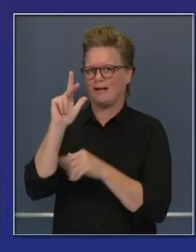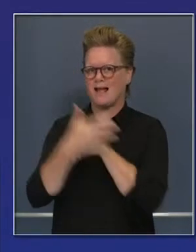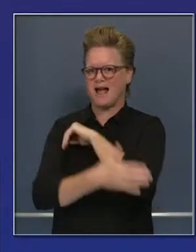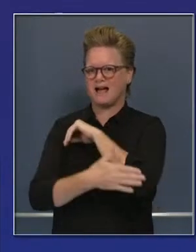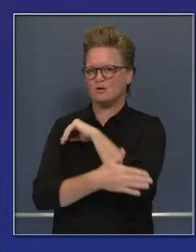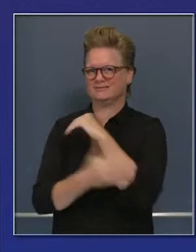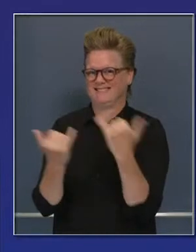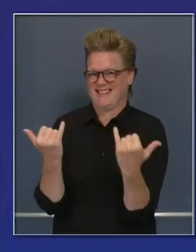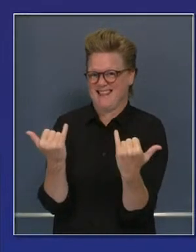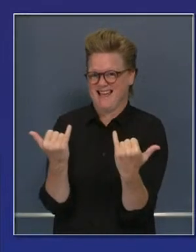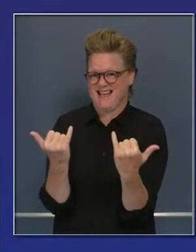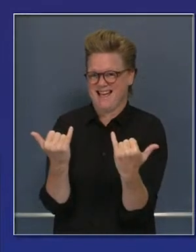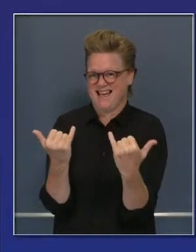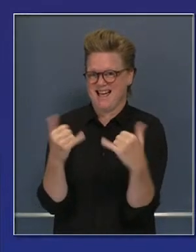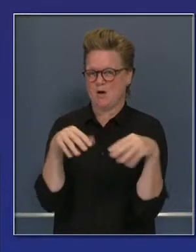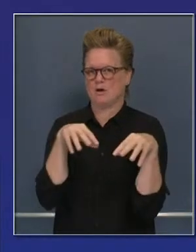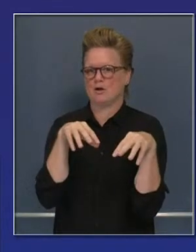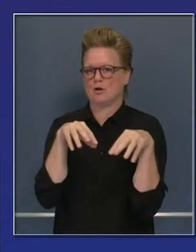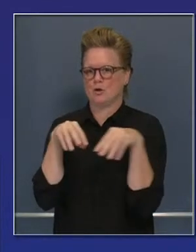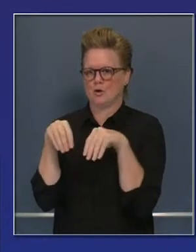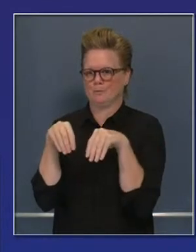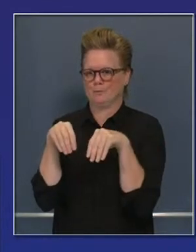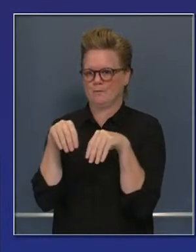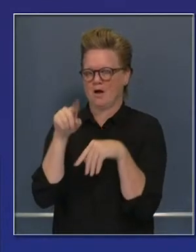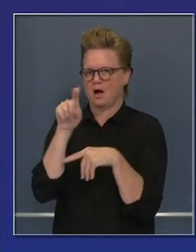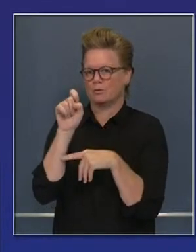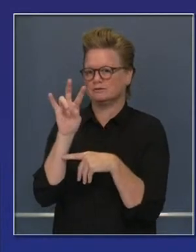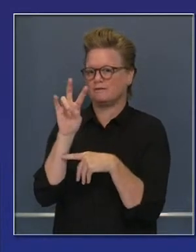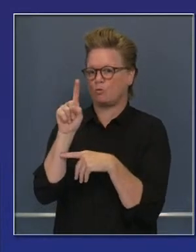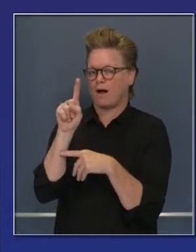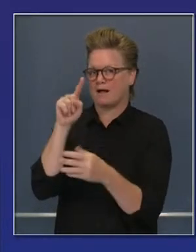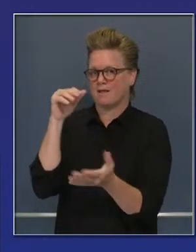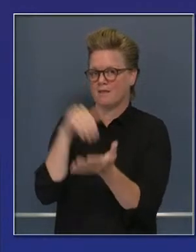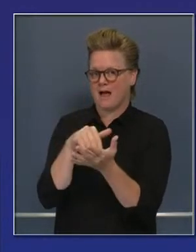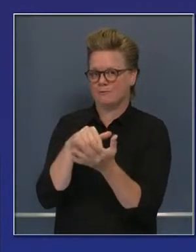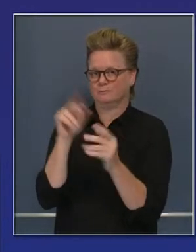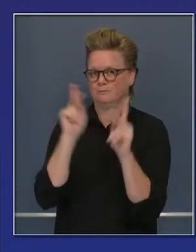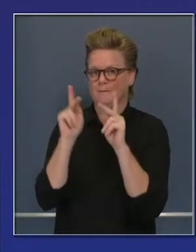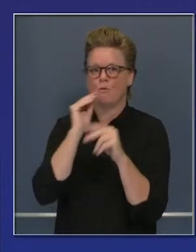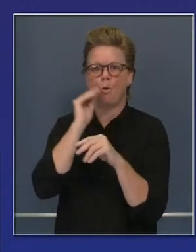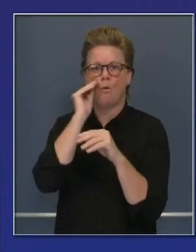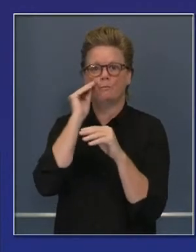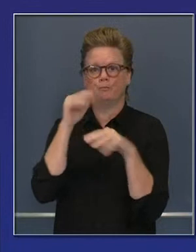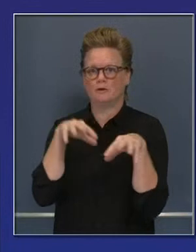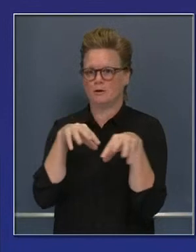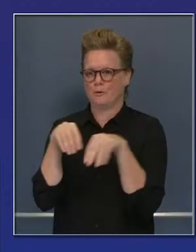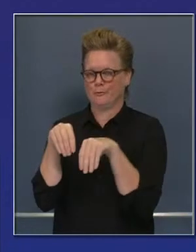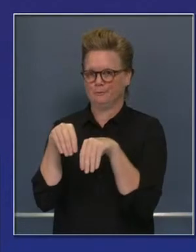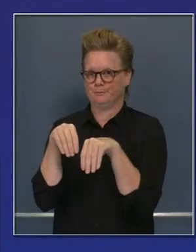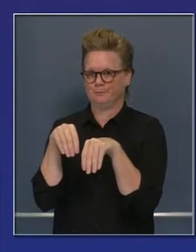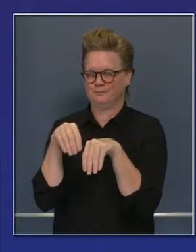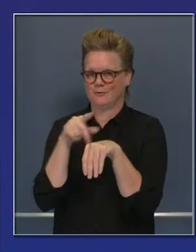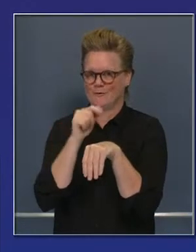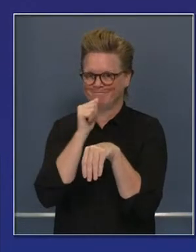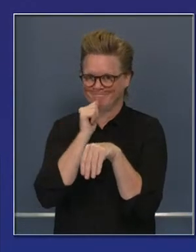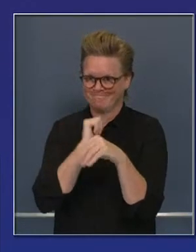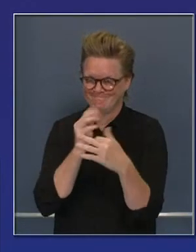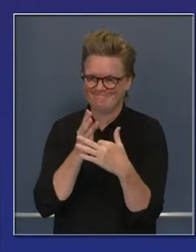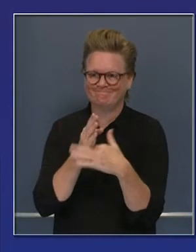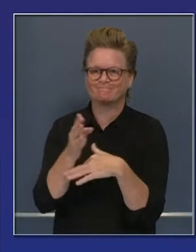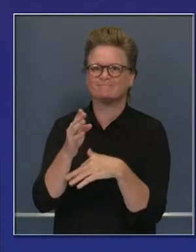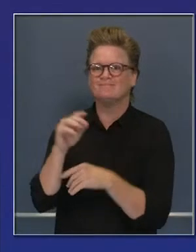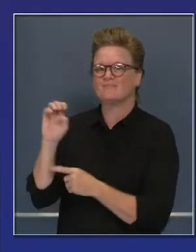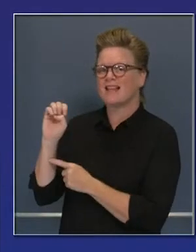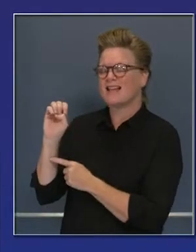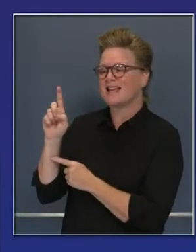see 171,000 customers have been impacted so far by PG&E's actions. Edison is looking potentially